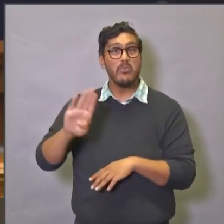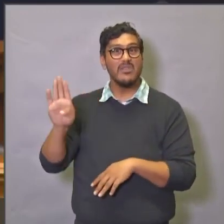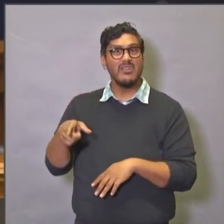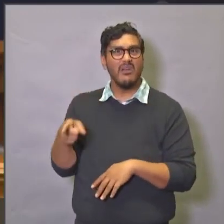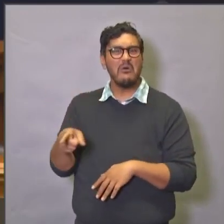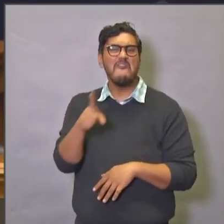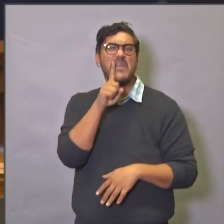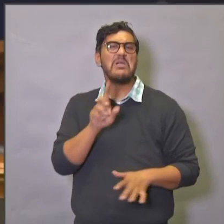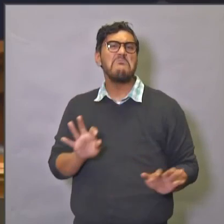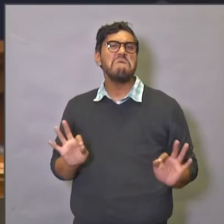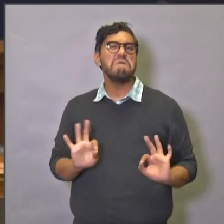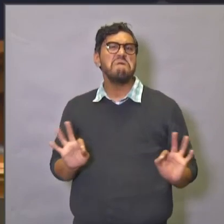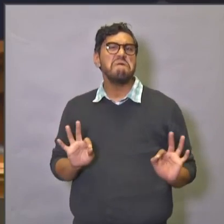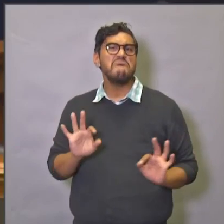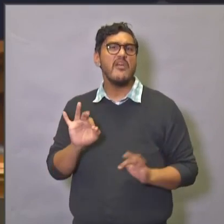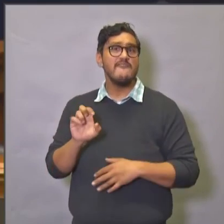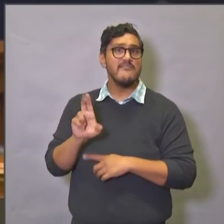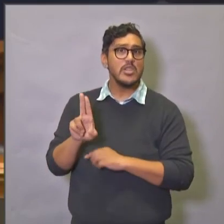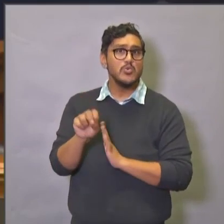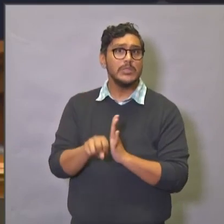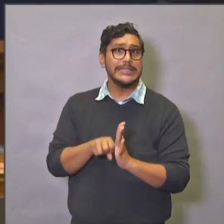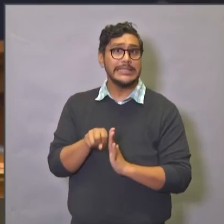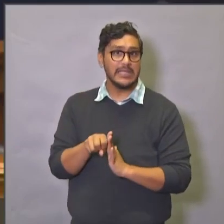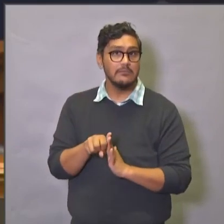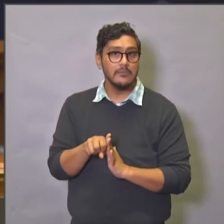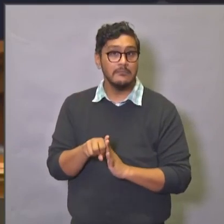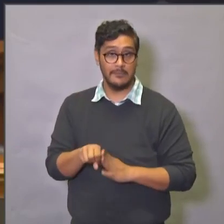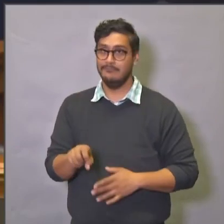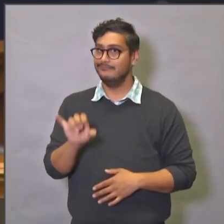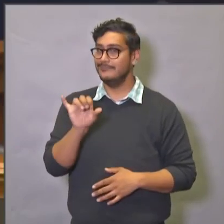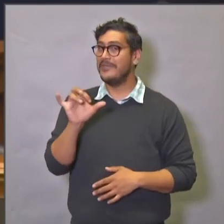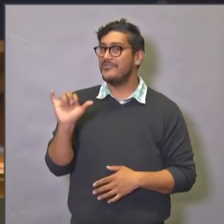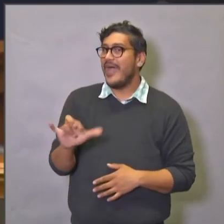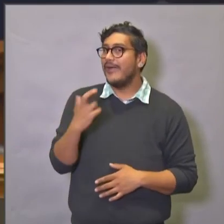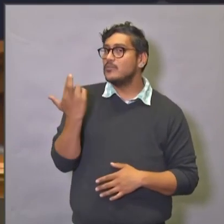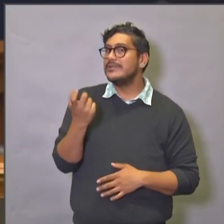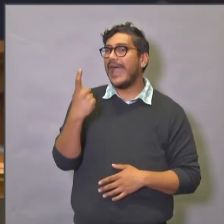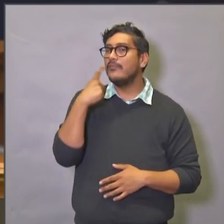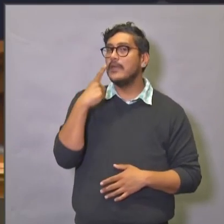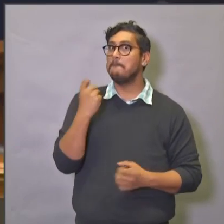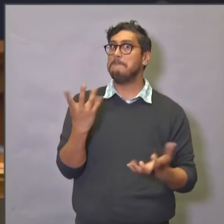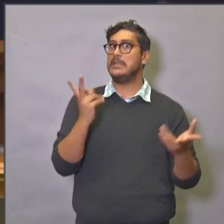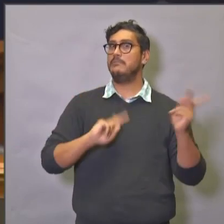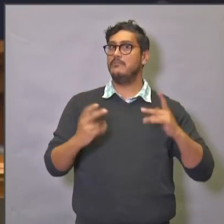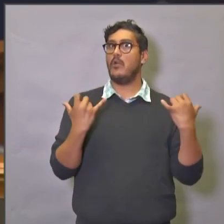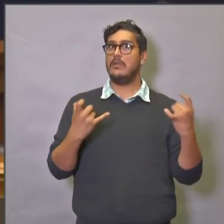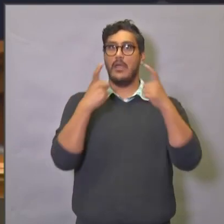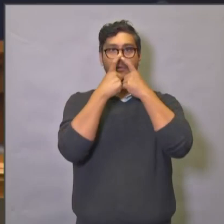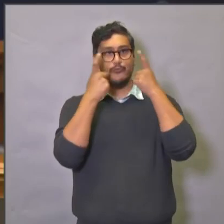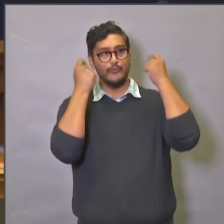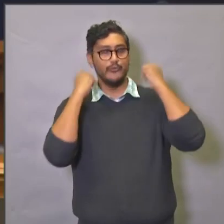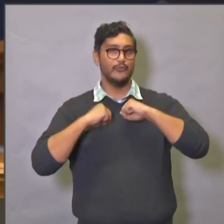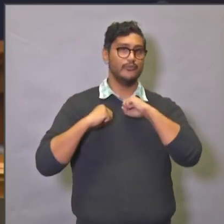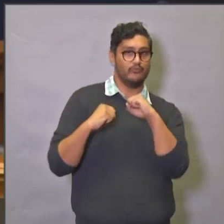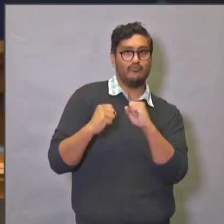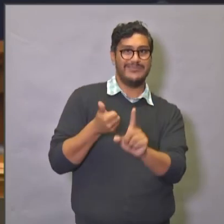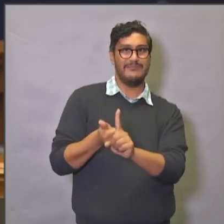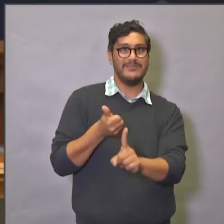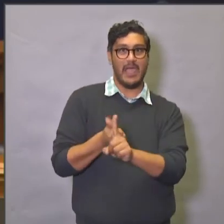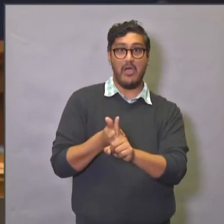flu season. In fact, that's probably related to all the protections that people are taking. to protect themselves and the people they love